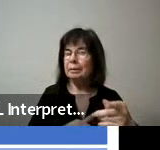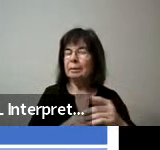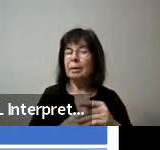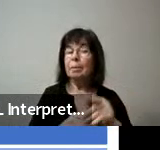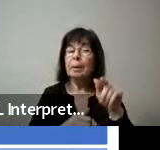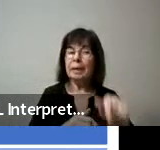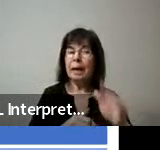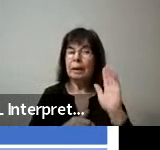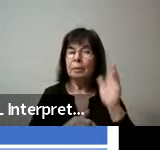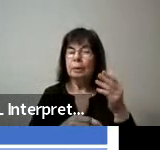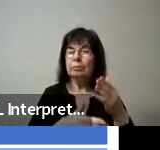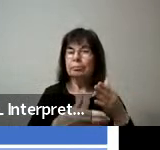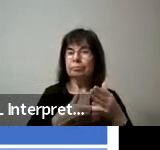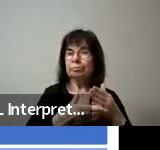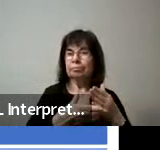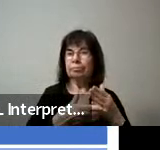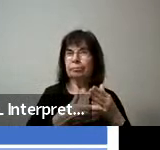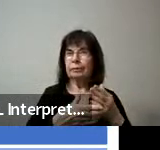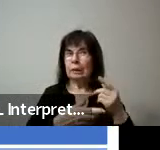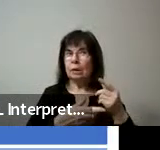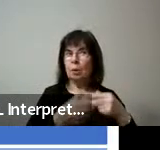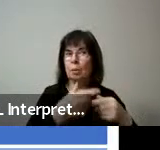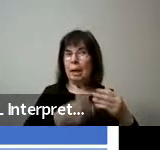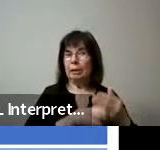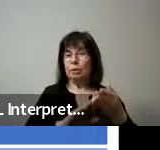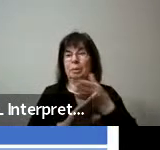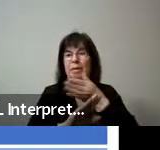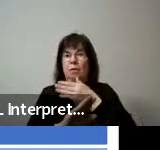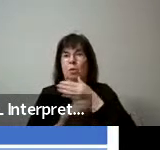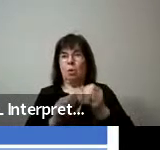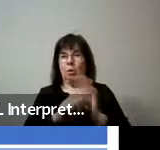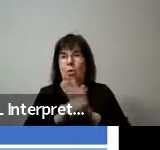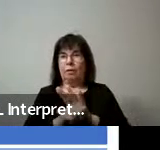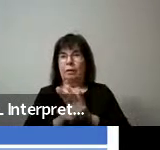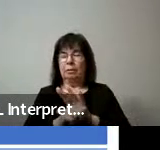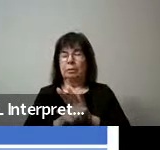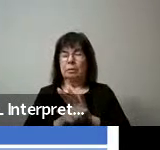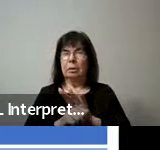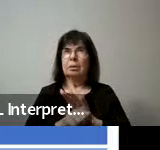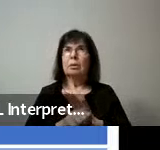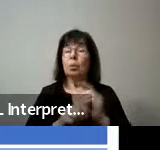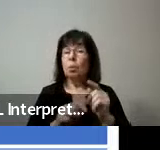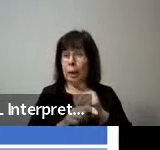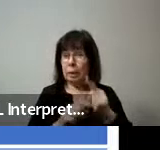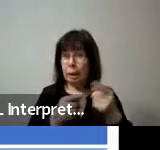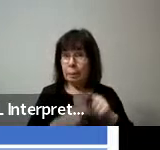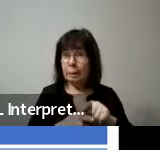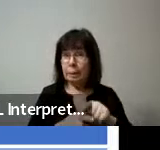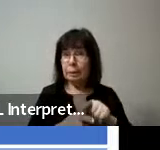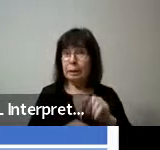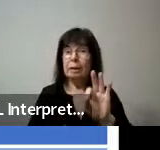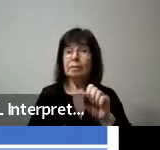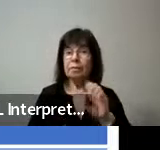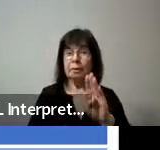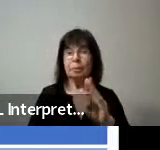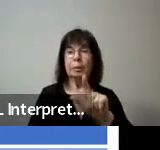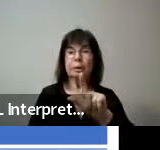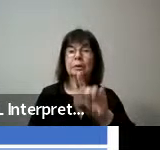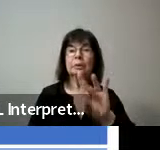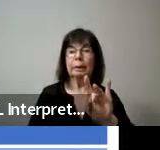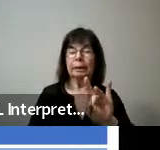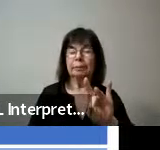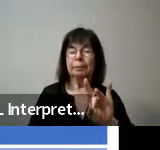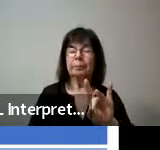back on February 28th. I think there's a few things that might go to the state legislature for